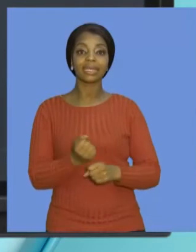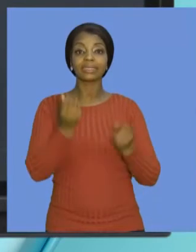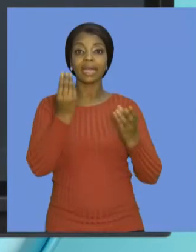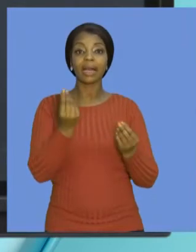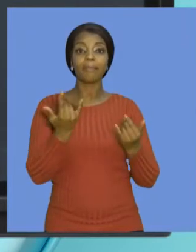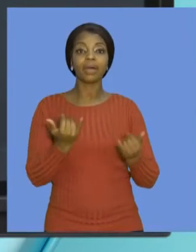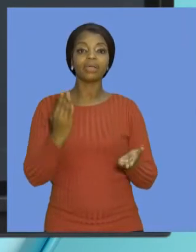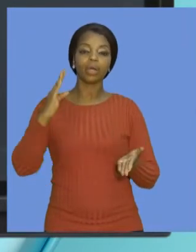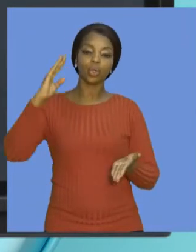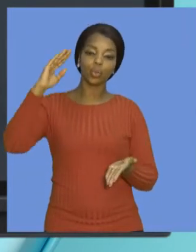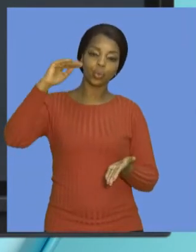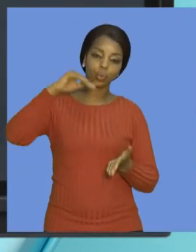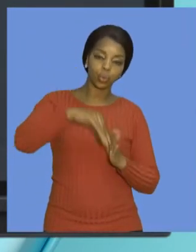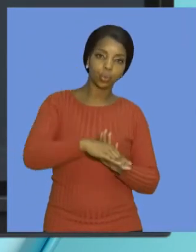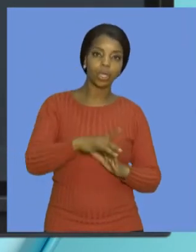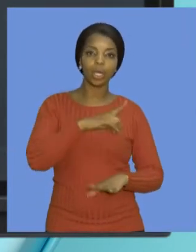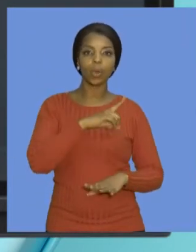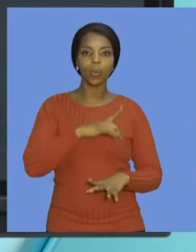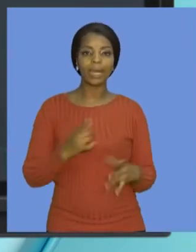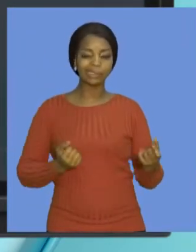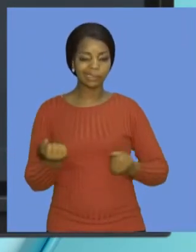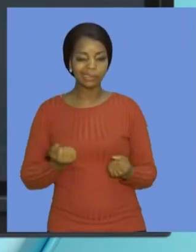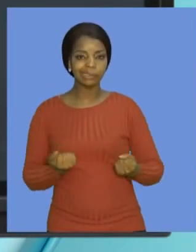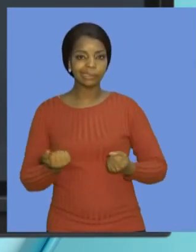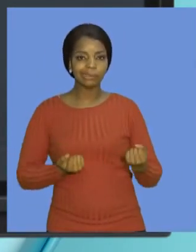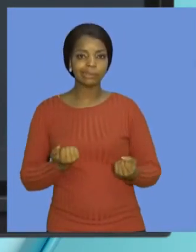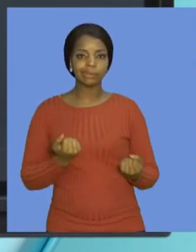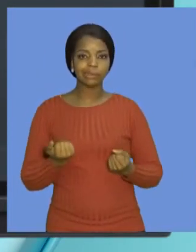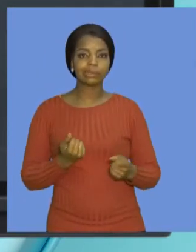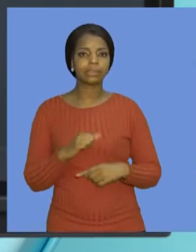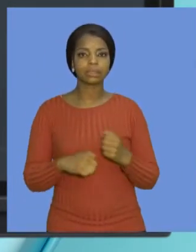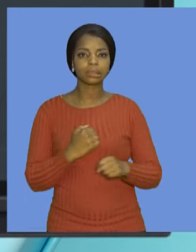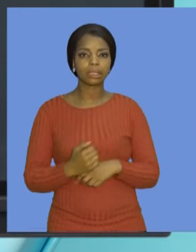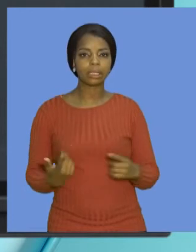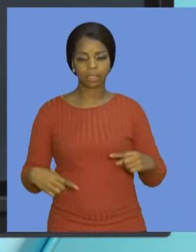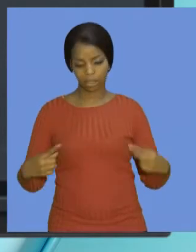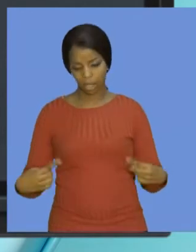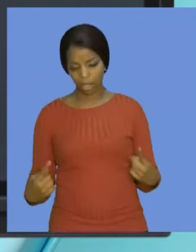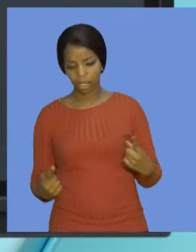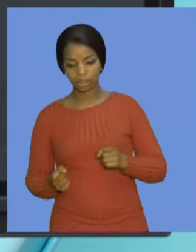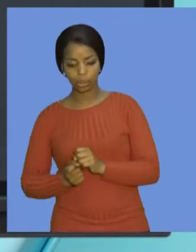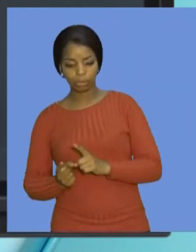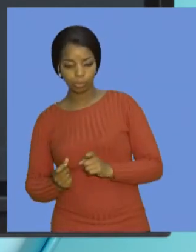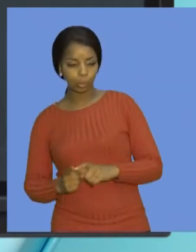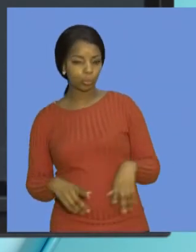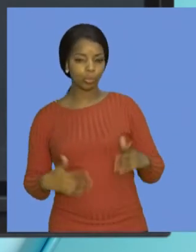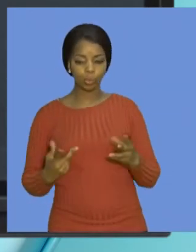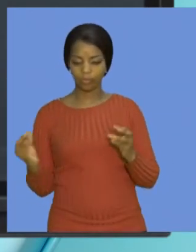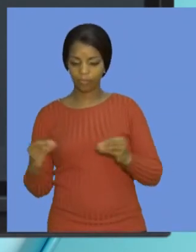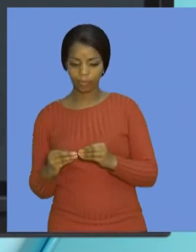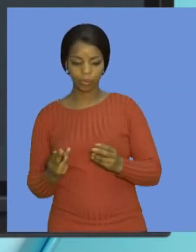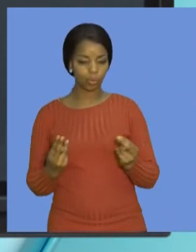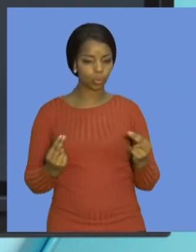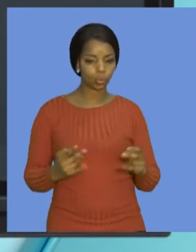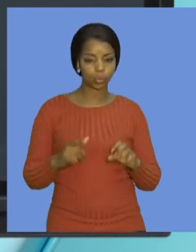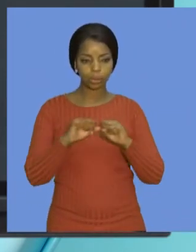is tear and wear that happened on the truck. There is tires that maybe are no longer properly working. There is the